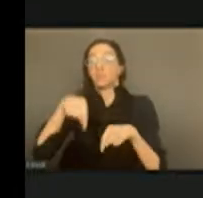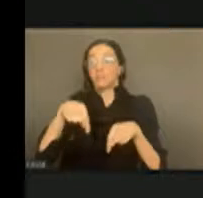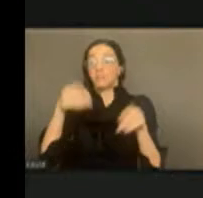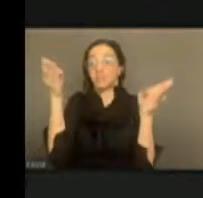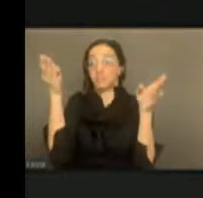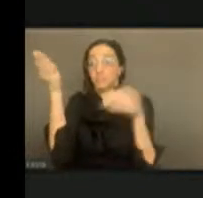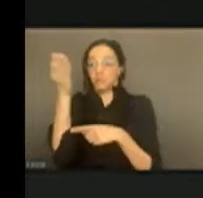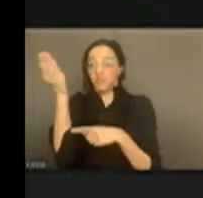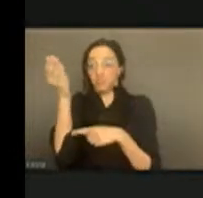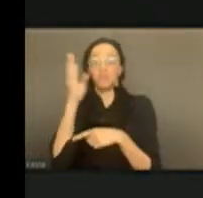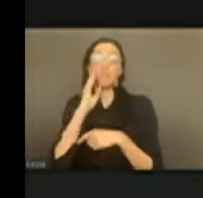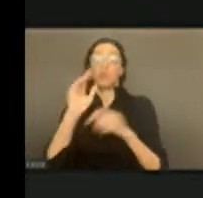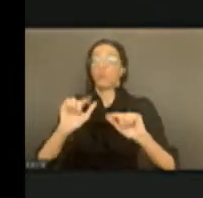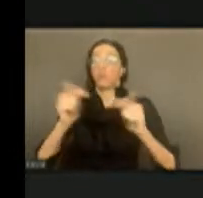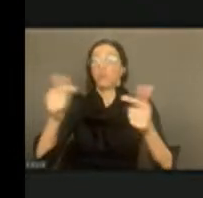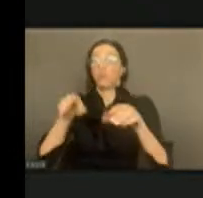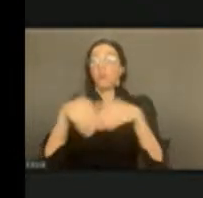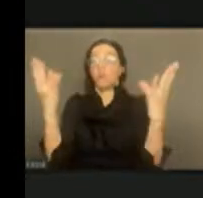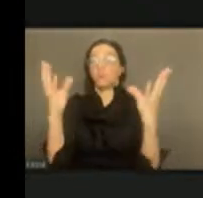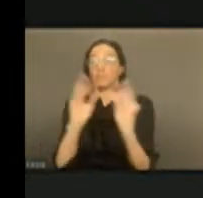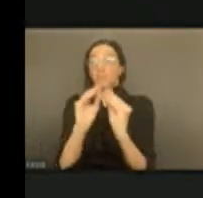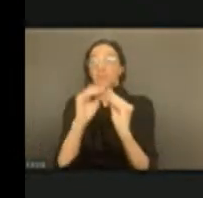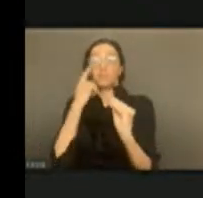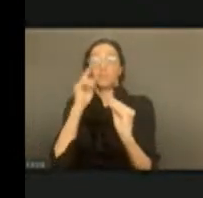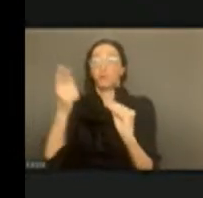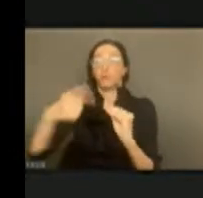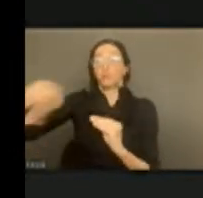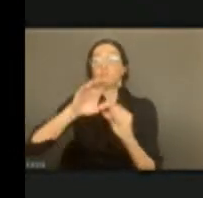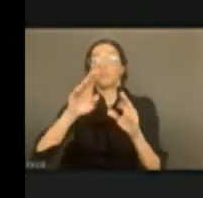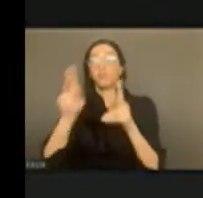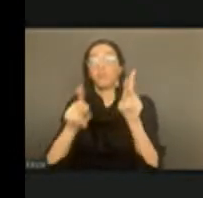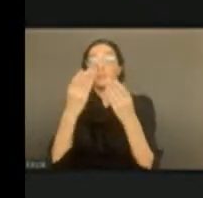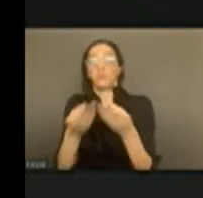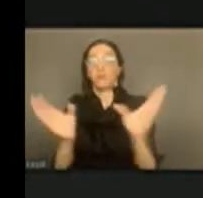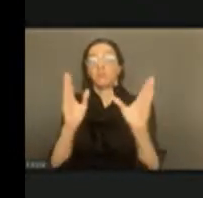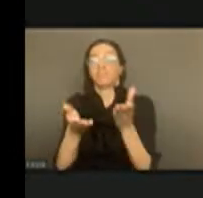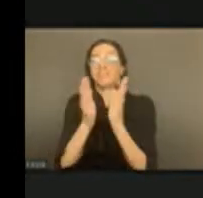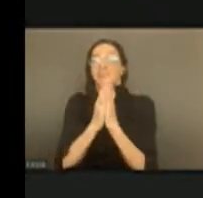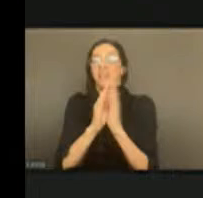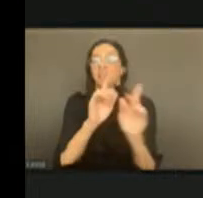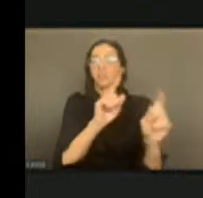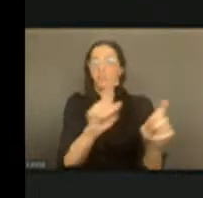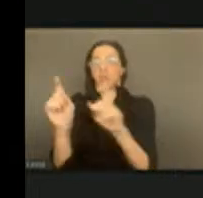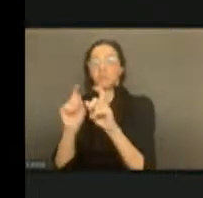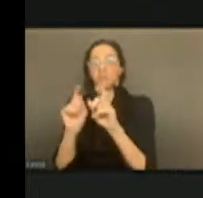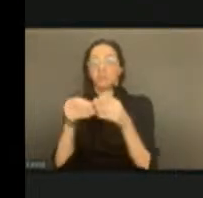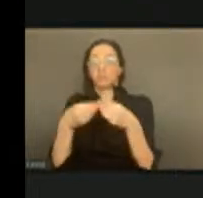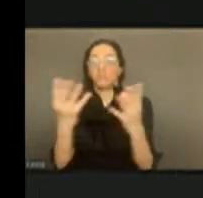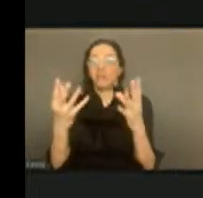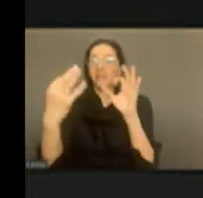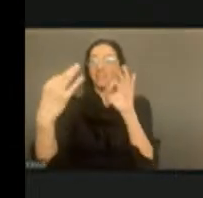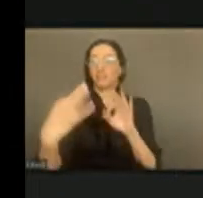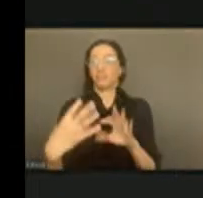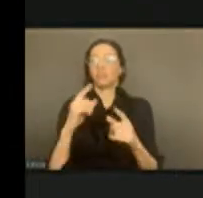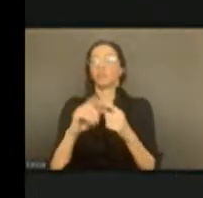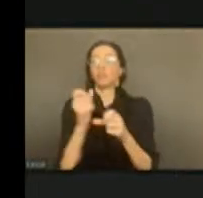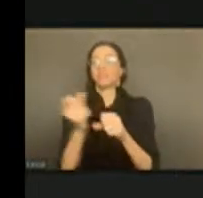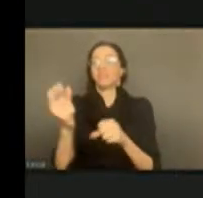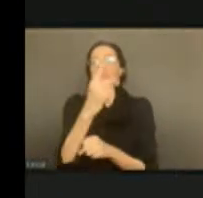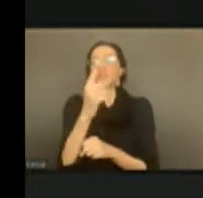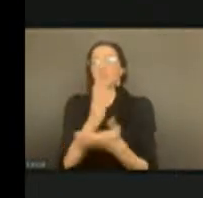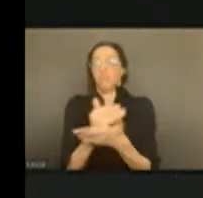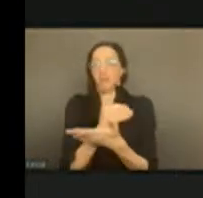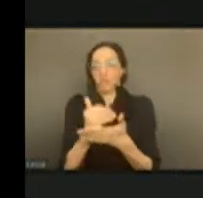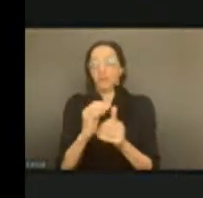you, the public, to ask questions and provide input to next year's budget. We'll be doing our best to answer all your questions